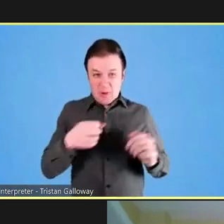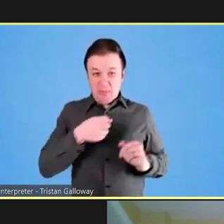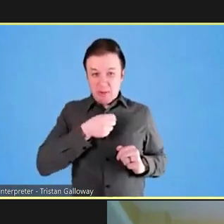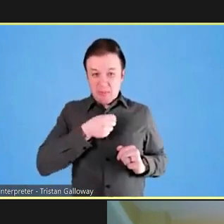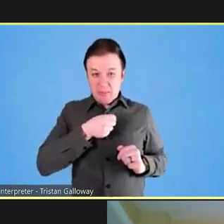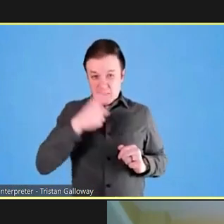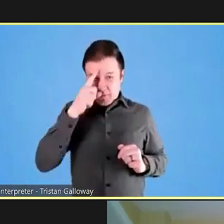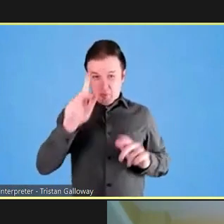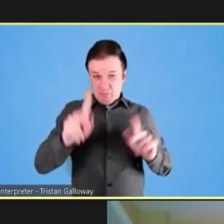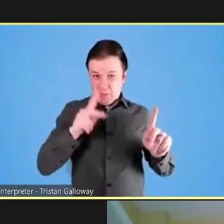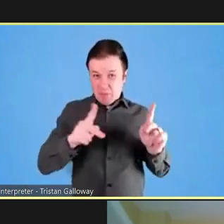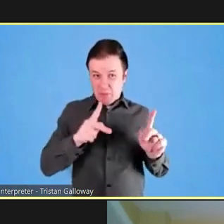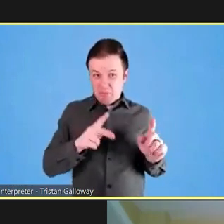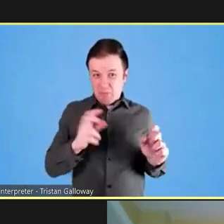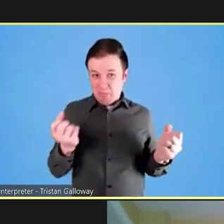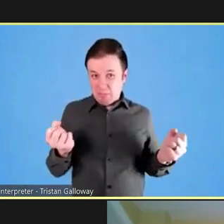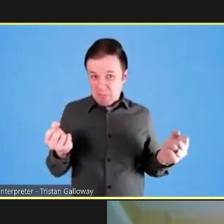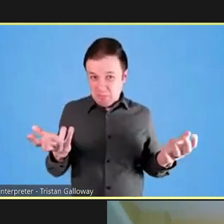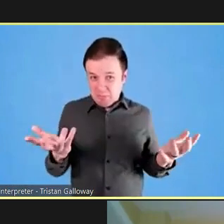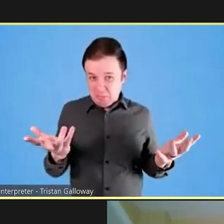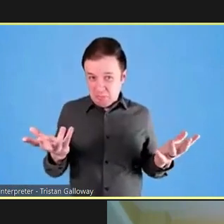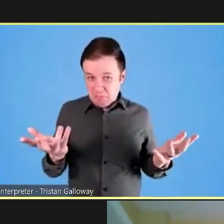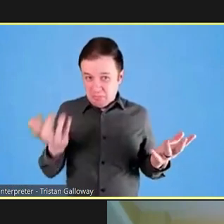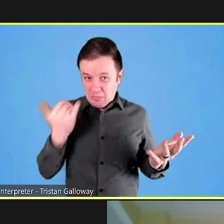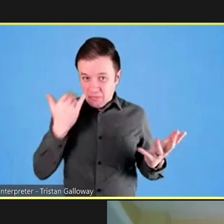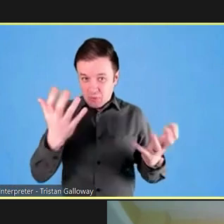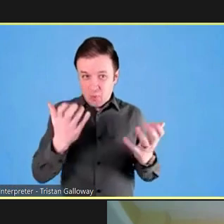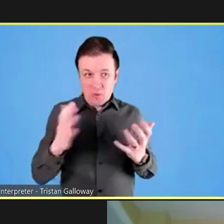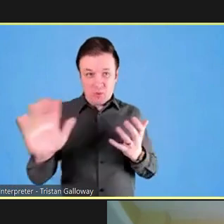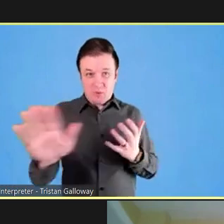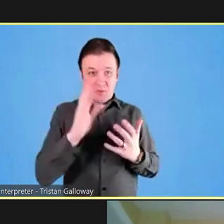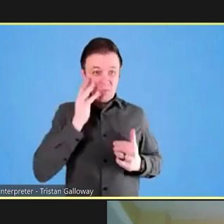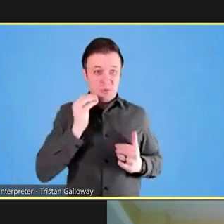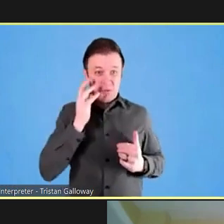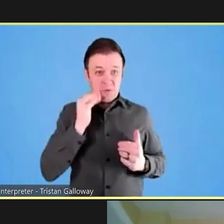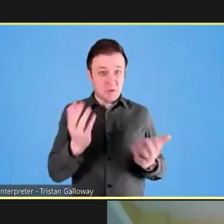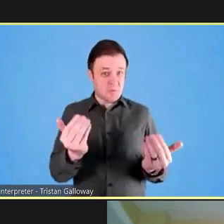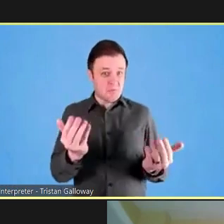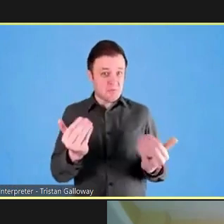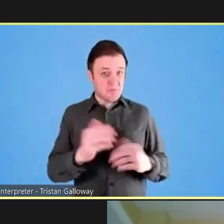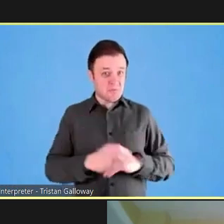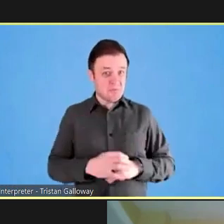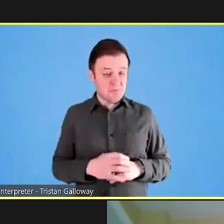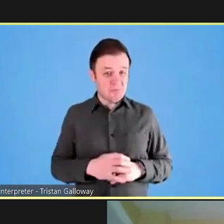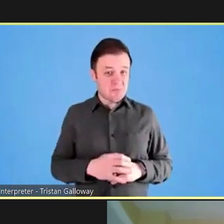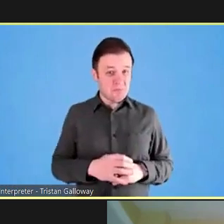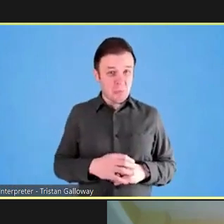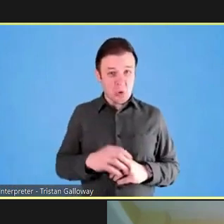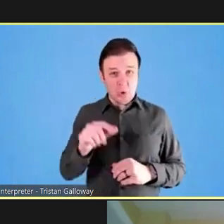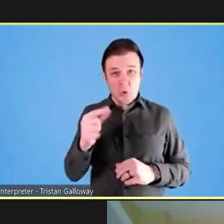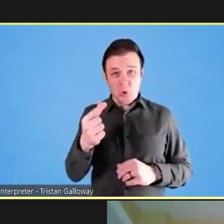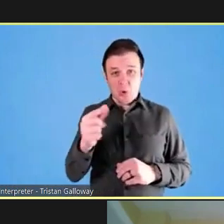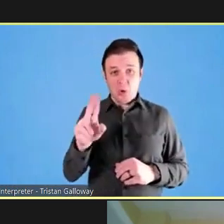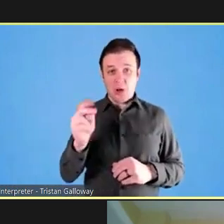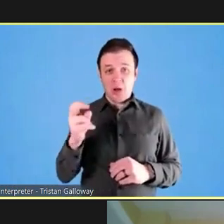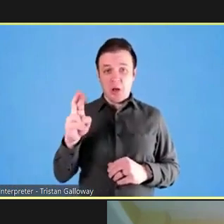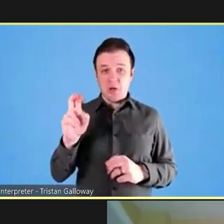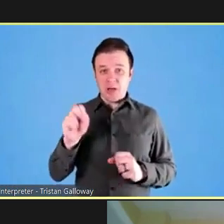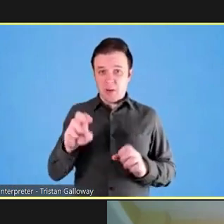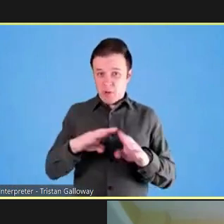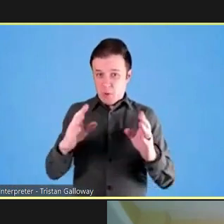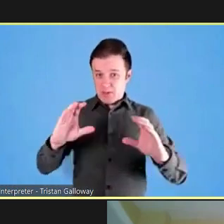folks, if they either want to share their experience that way, or Gunnar, could we open up the chat if people wanted